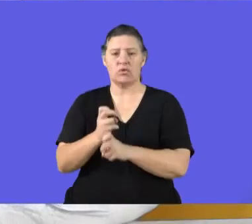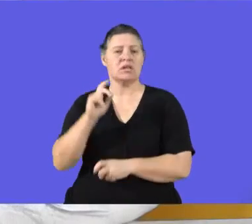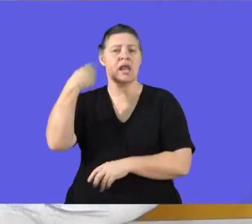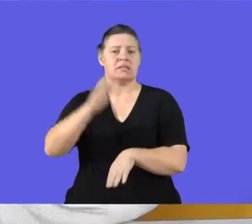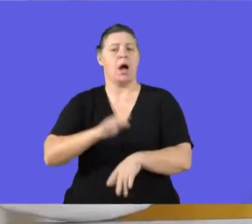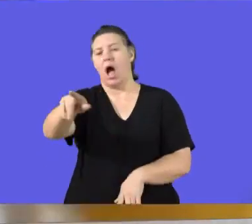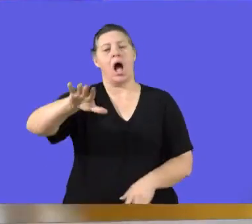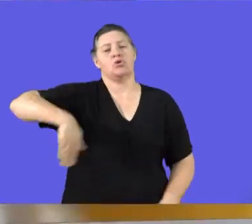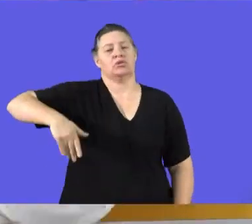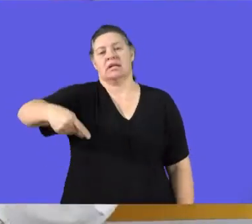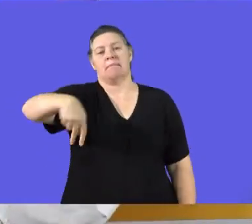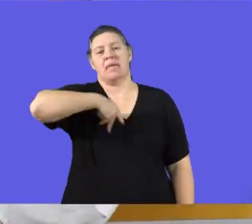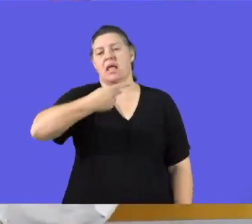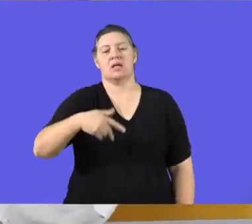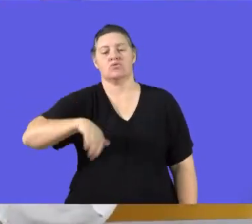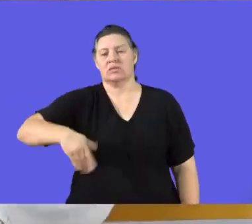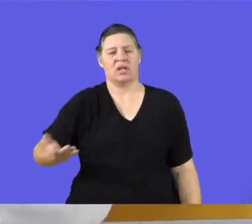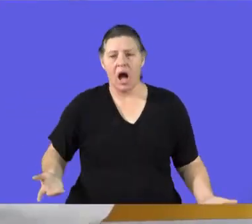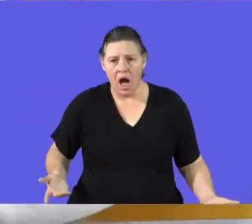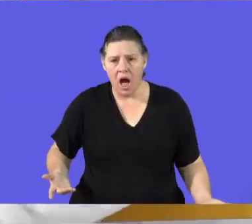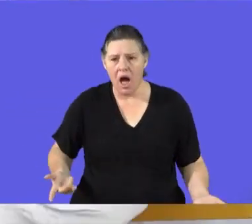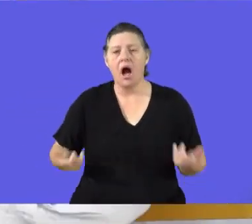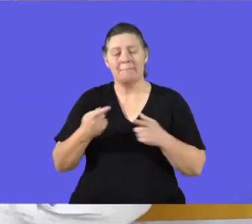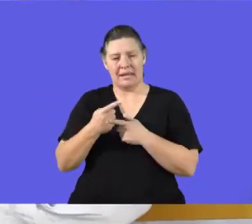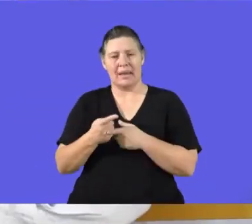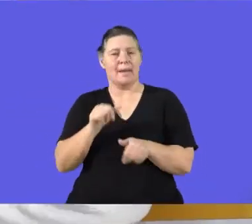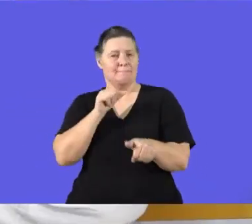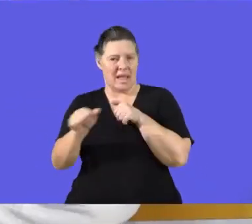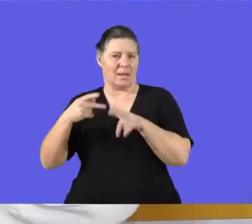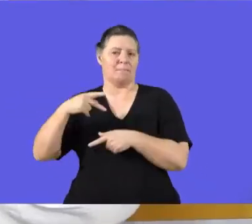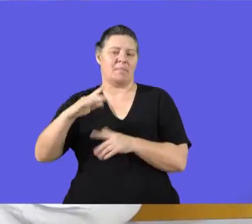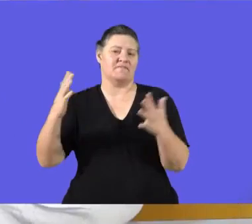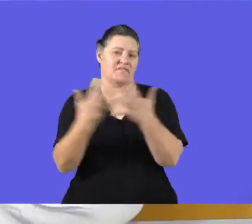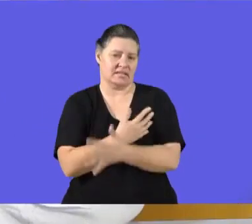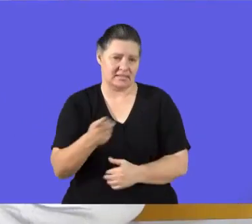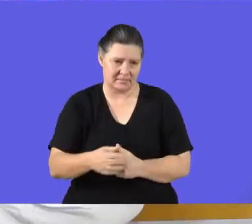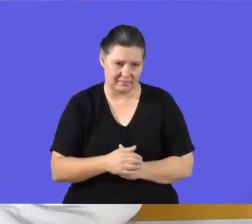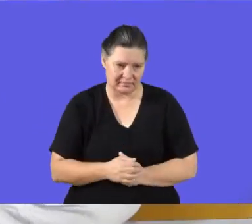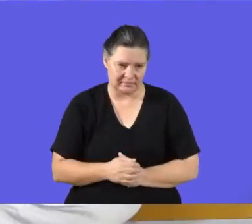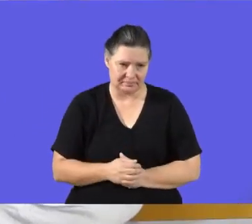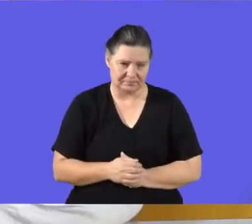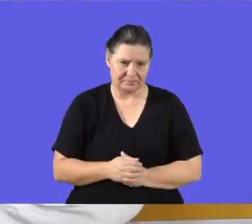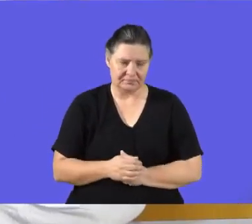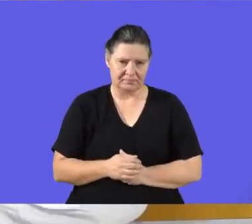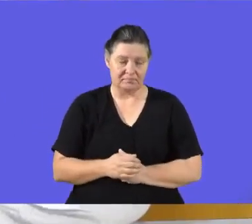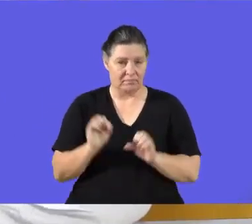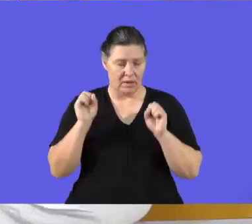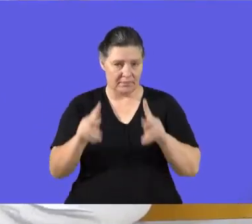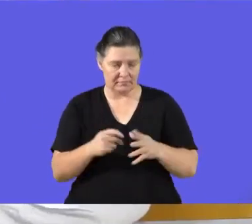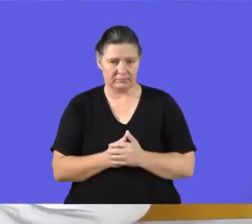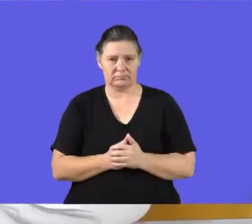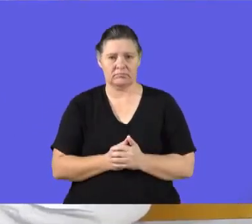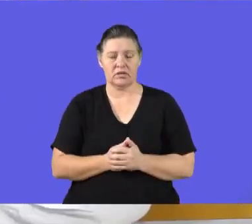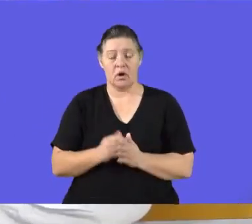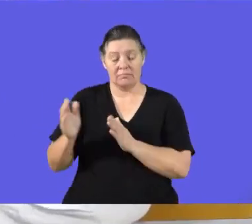interest or refusing to sell goods to us on credit in future. So that must be done when we are doing